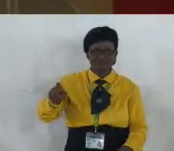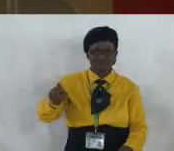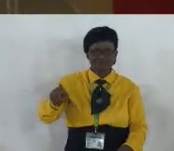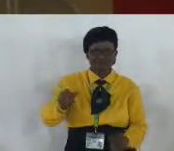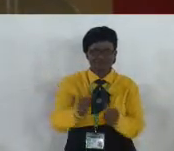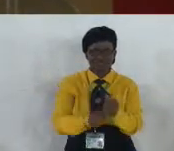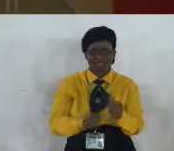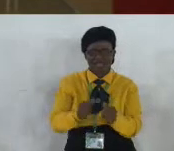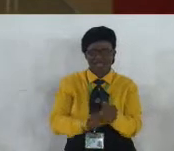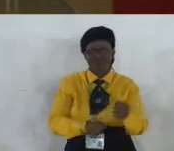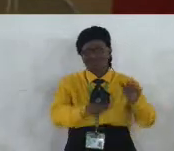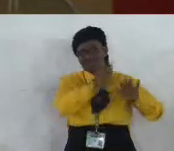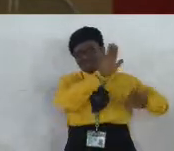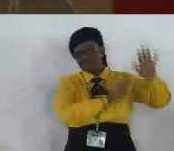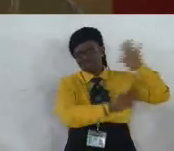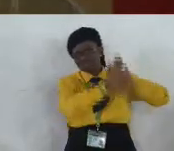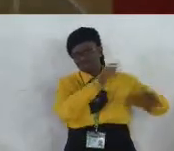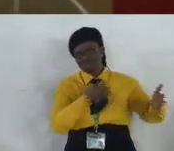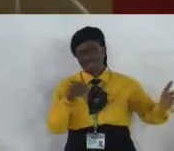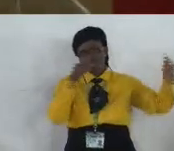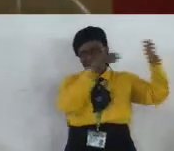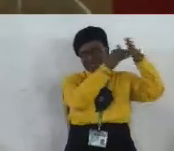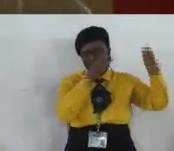every siege against my mouth